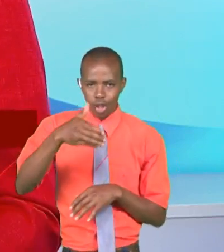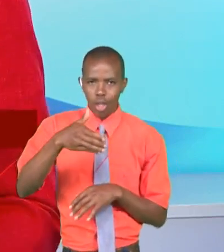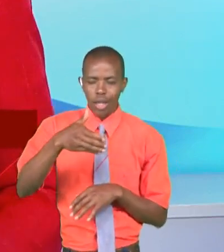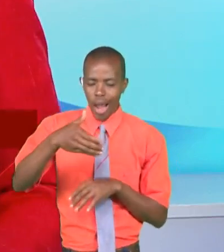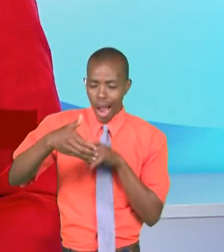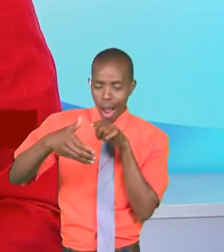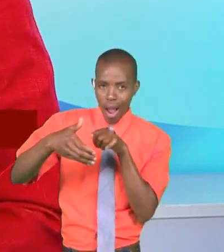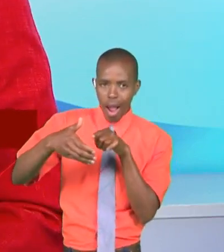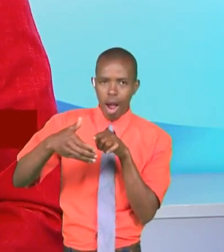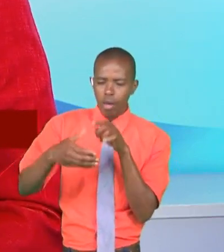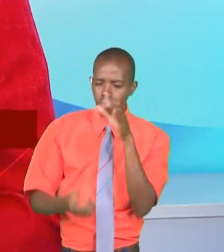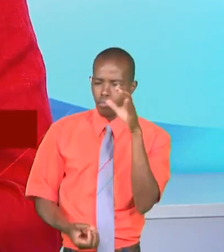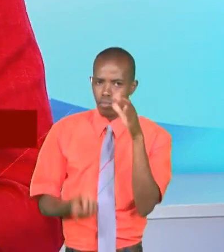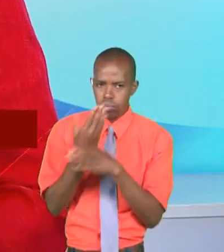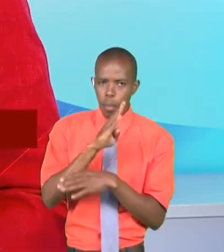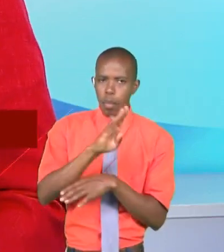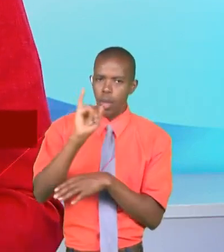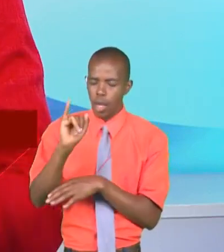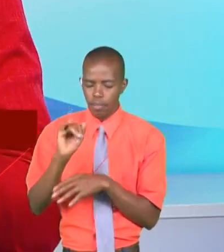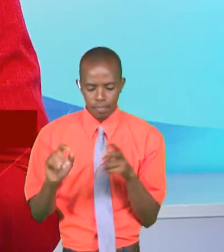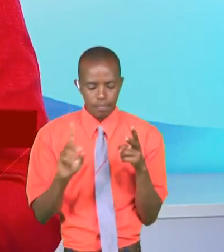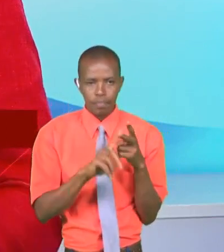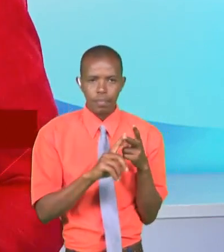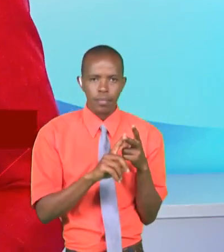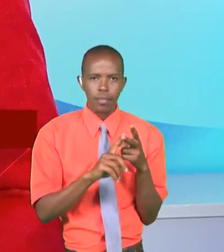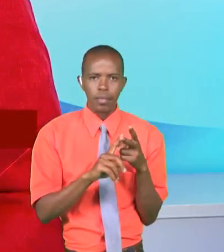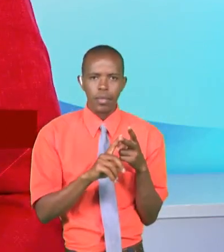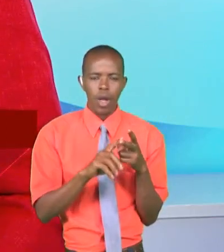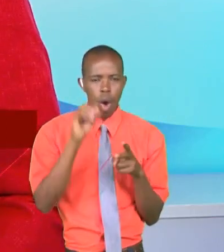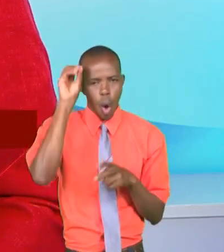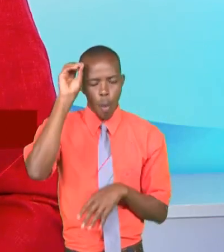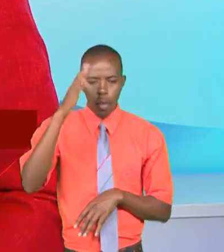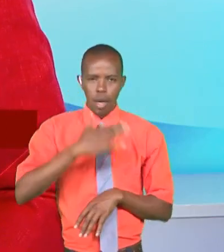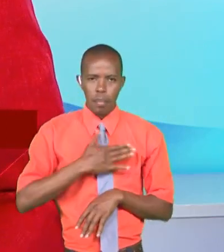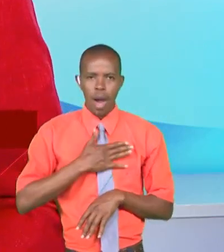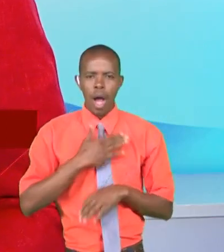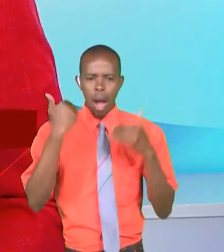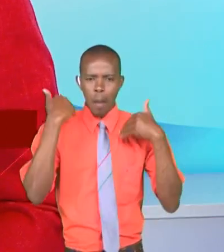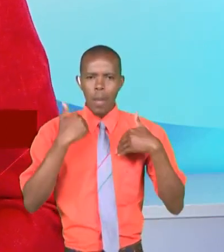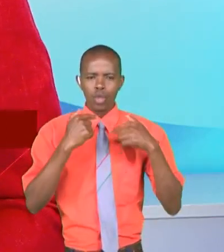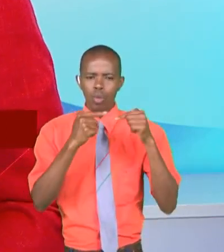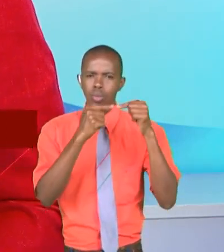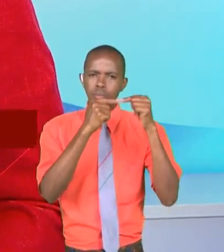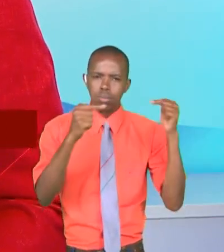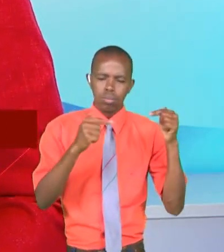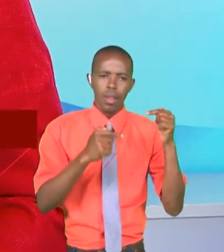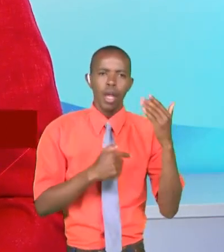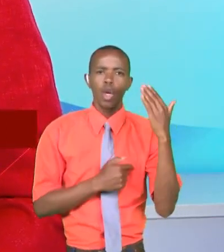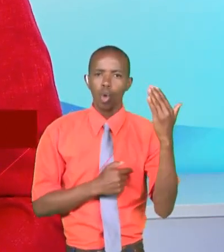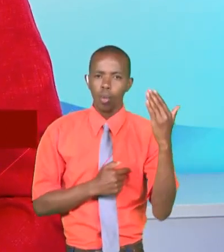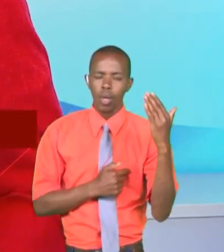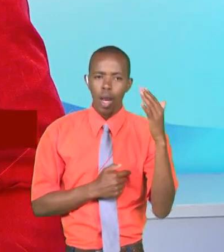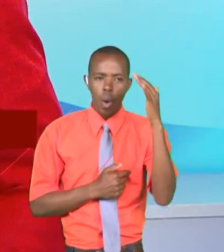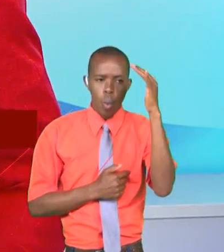the handshake that gave birth to BBI. So that's one. Secondly, my personal opinion, I was against this document from the word go.